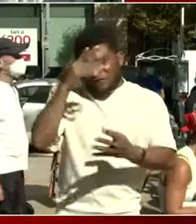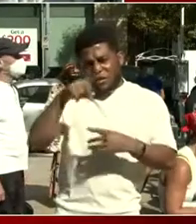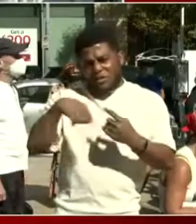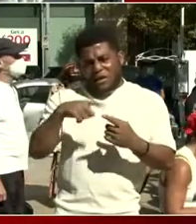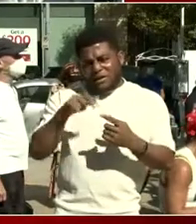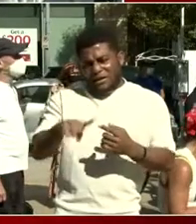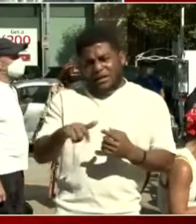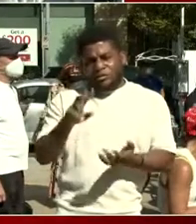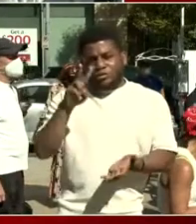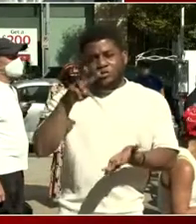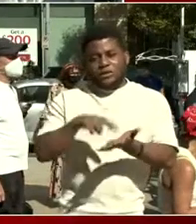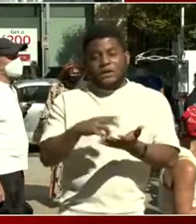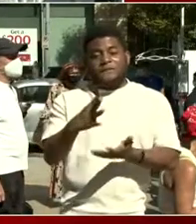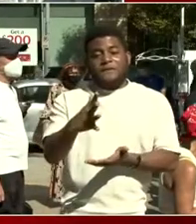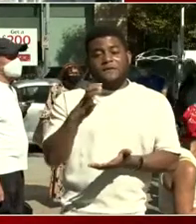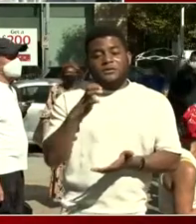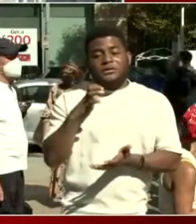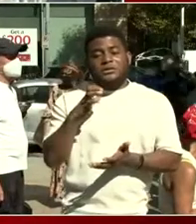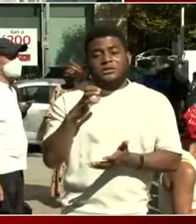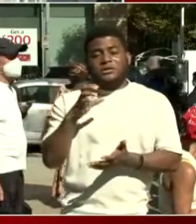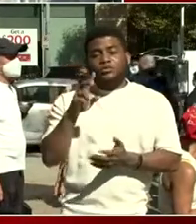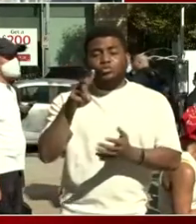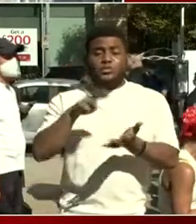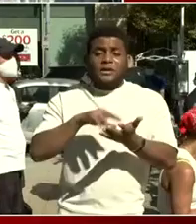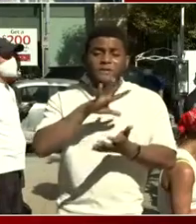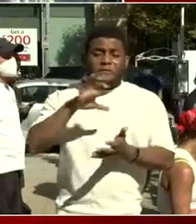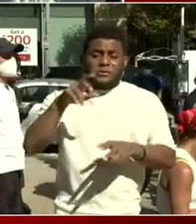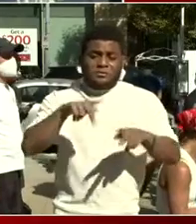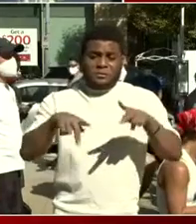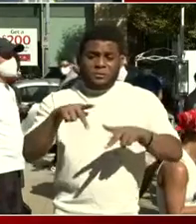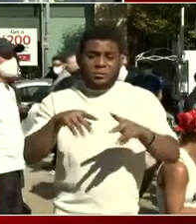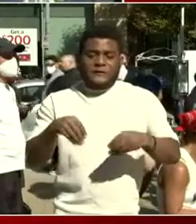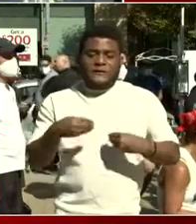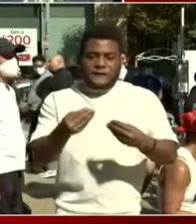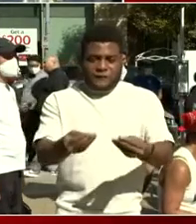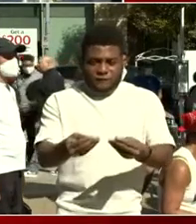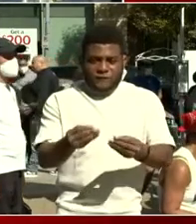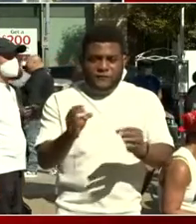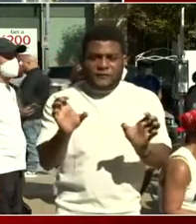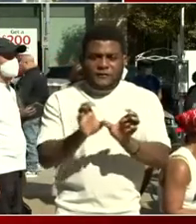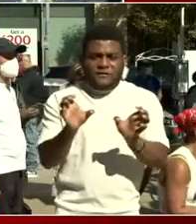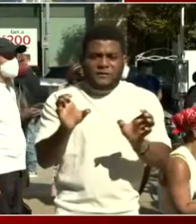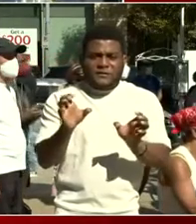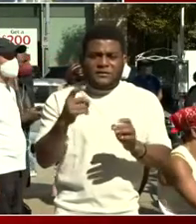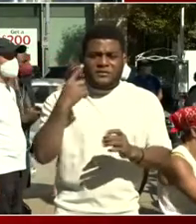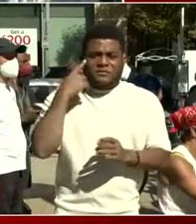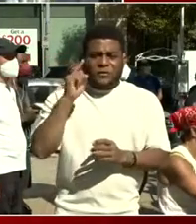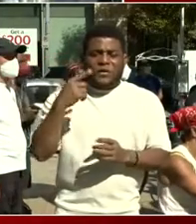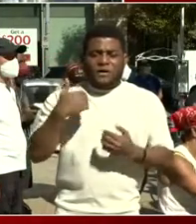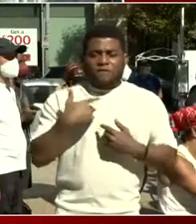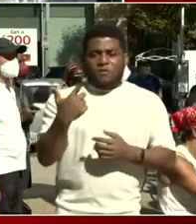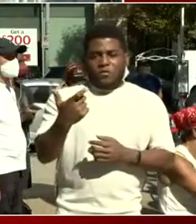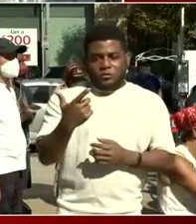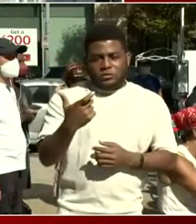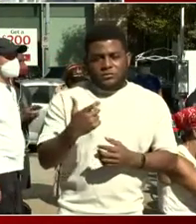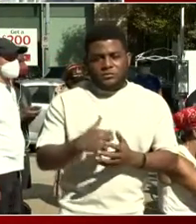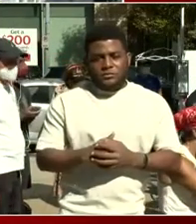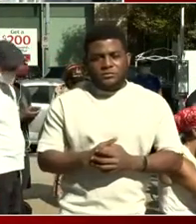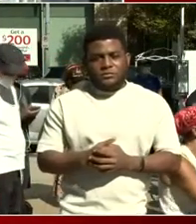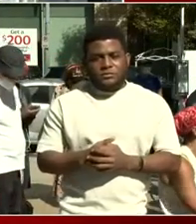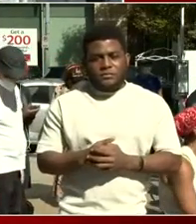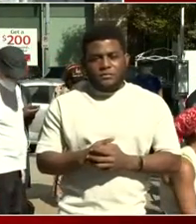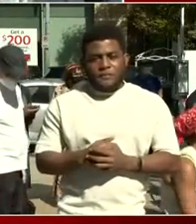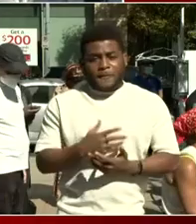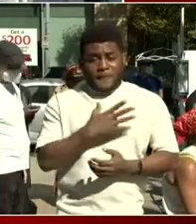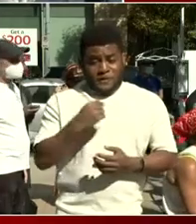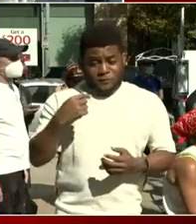have been granted their concealed carry permit, and firearms instructors are telling us this is because people are responding to the rise in homicides in the district,